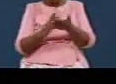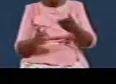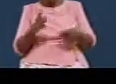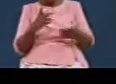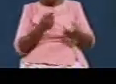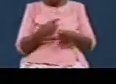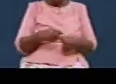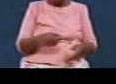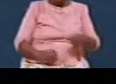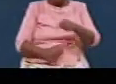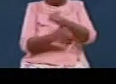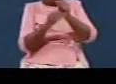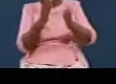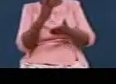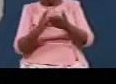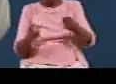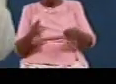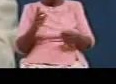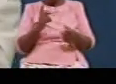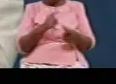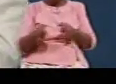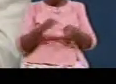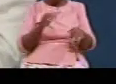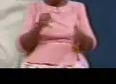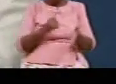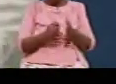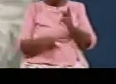somebody, and you are doing